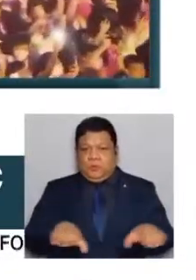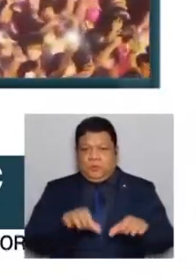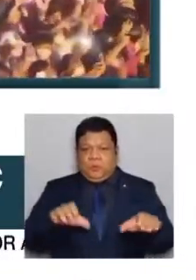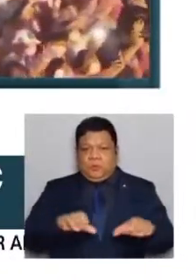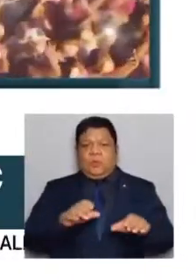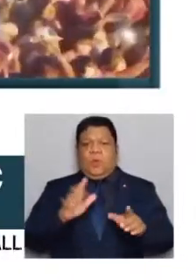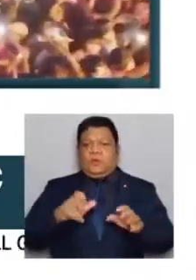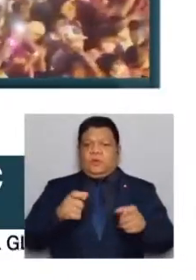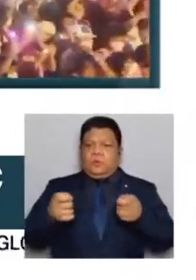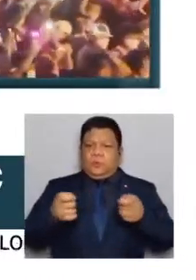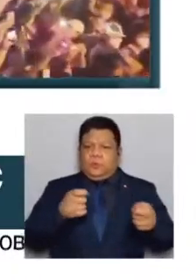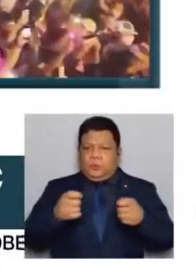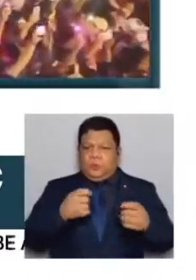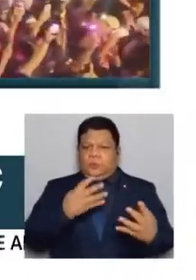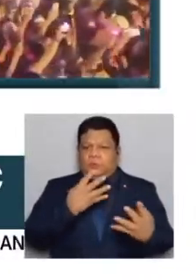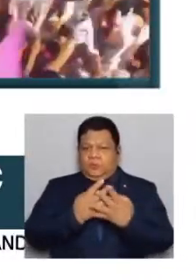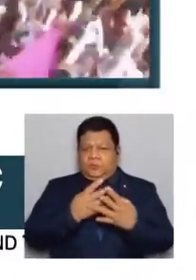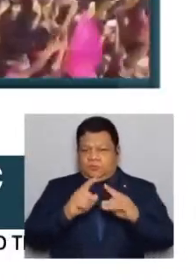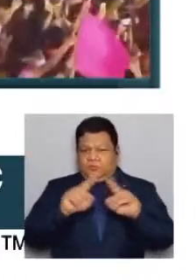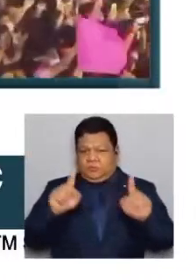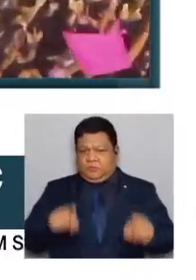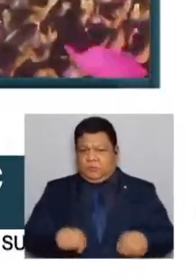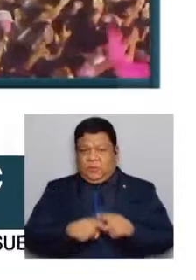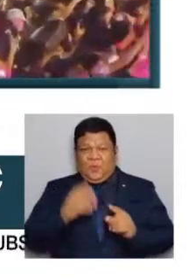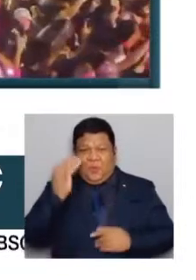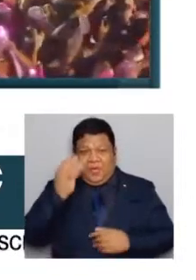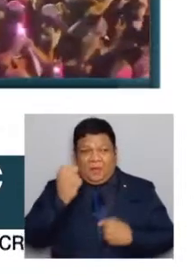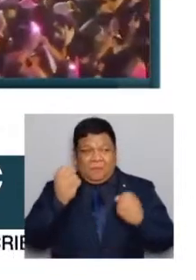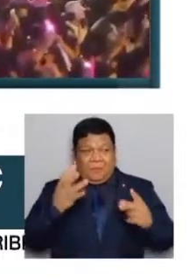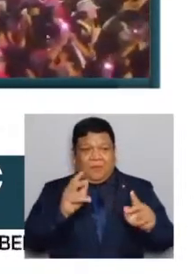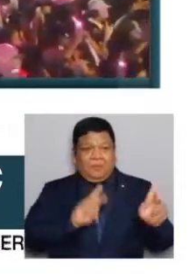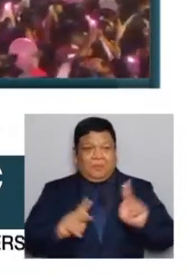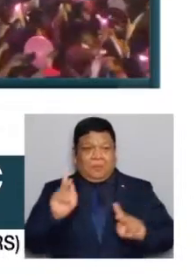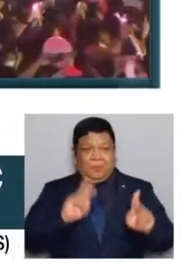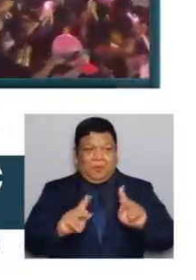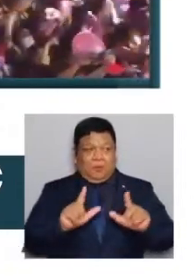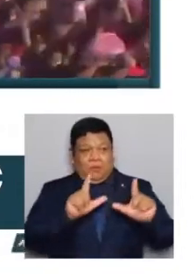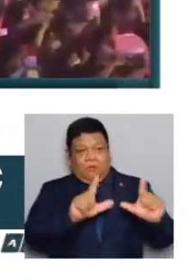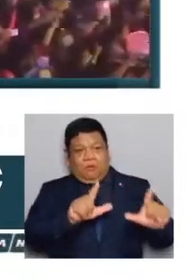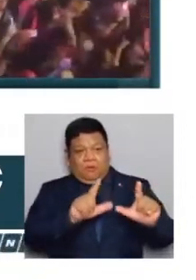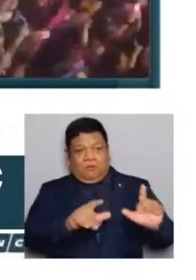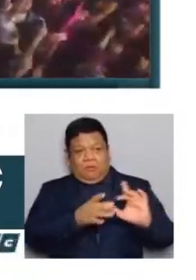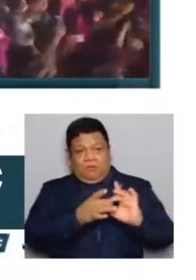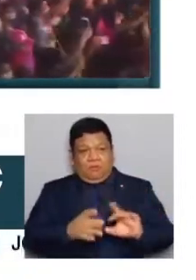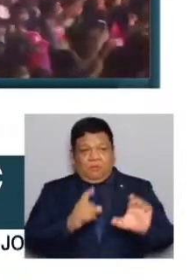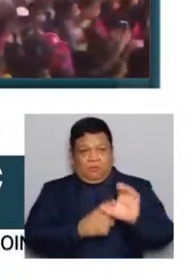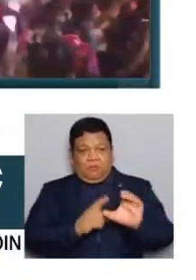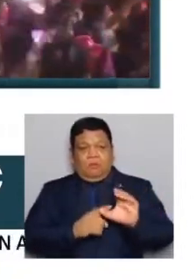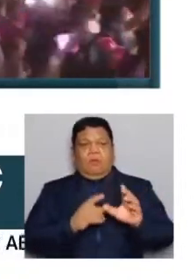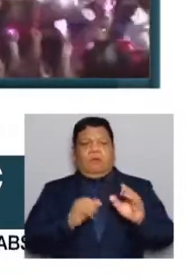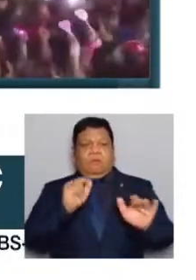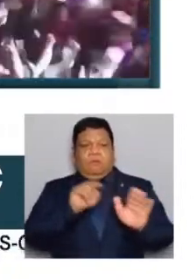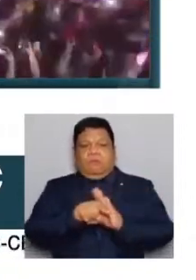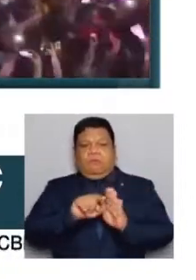because many of the victims of red tagging were killed on the guise of the execution of search warrants. So yeah, I guess